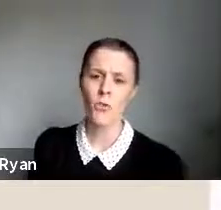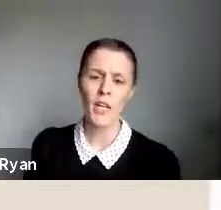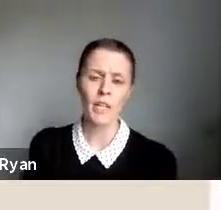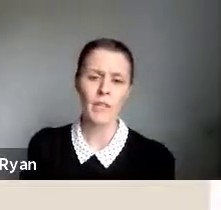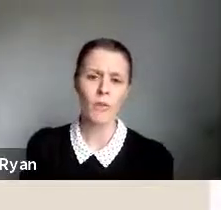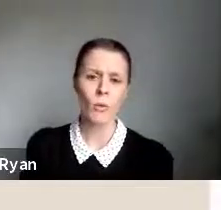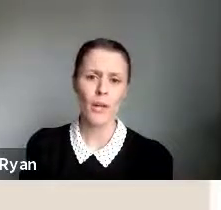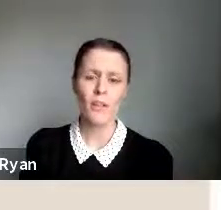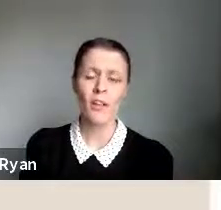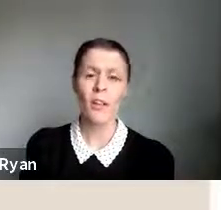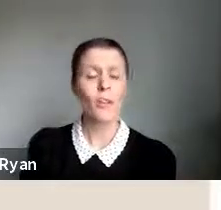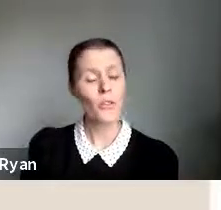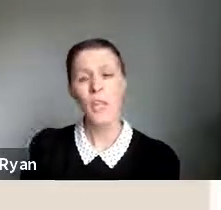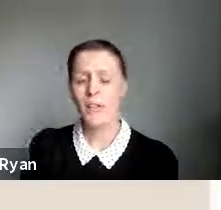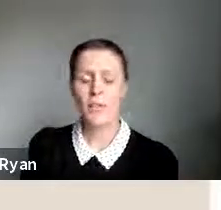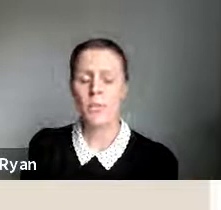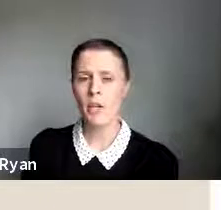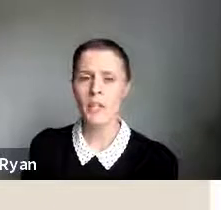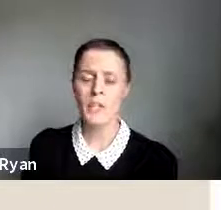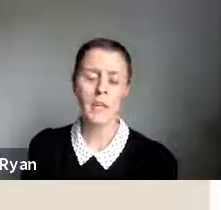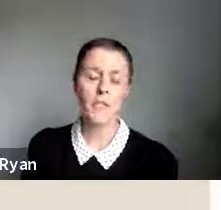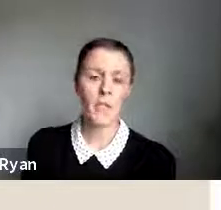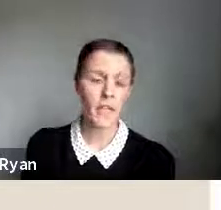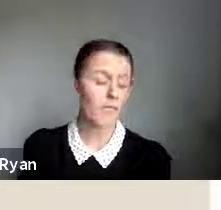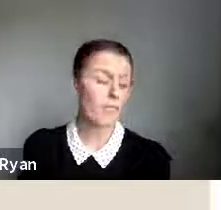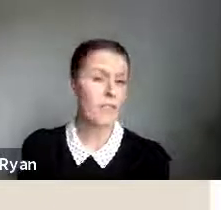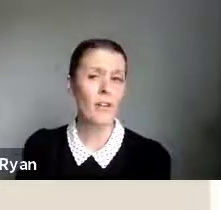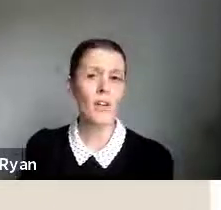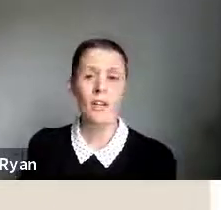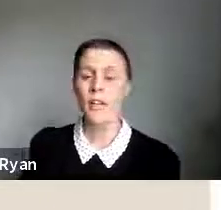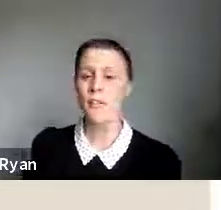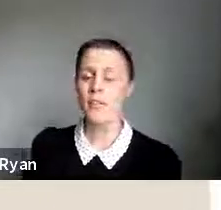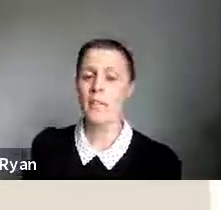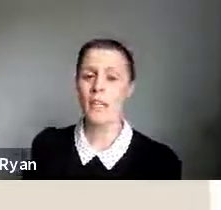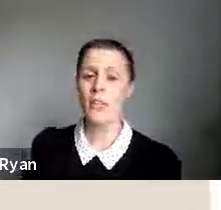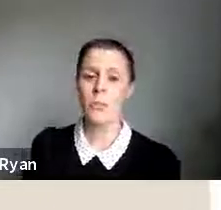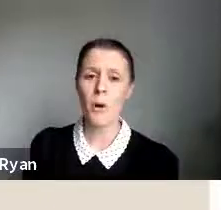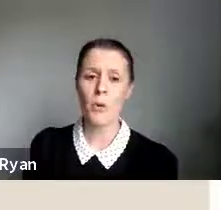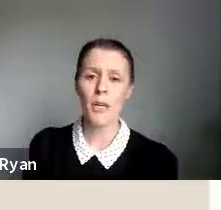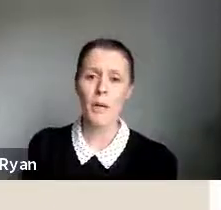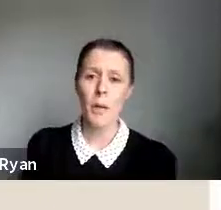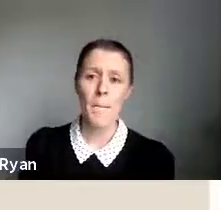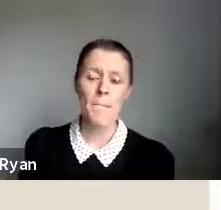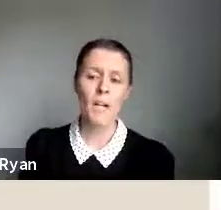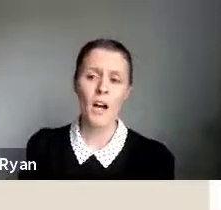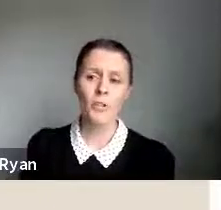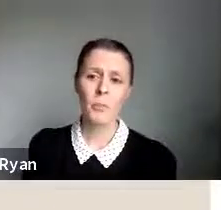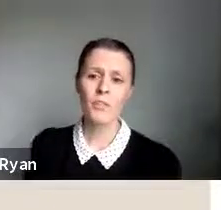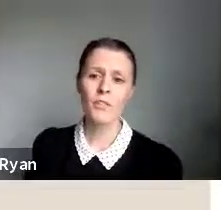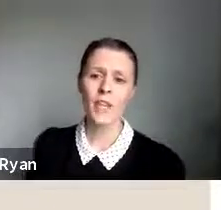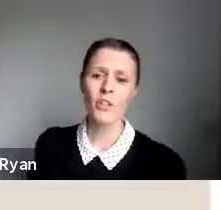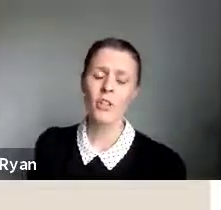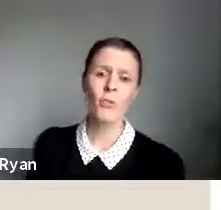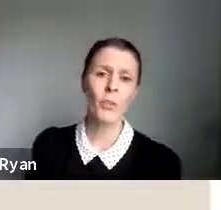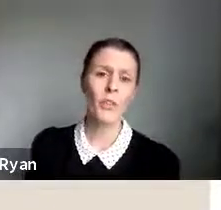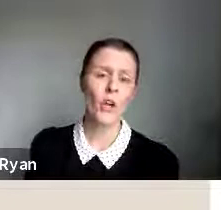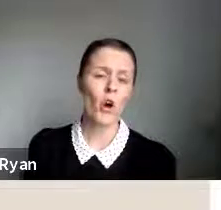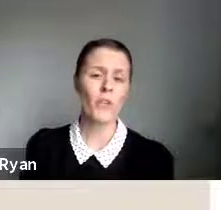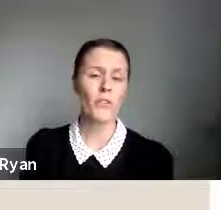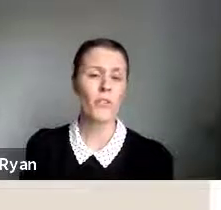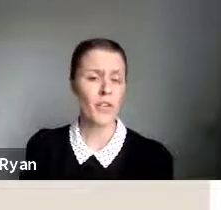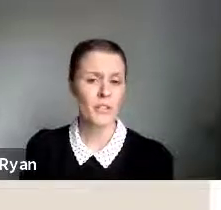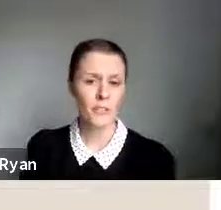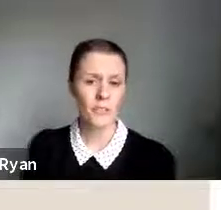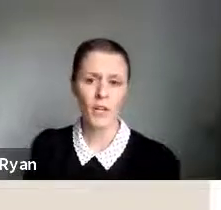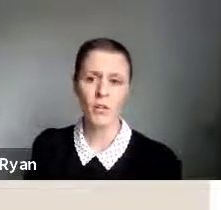between COVID and influenza, there's a lot of similarities like fever, even leading to pneumonia, but hospitalization with